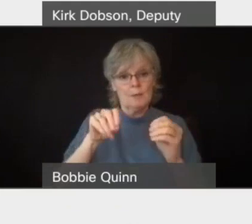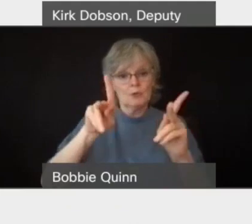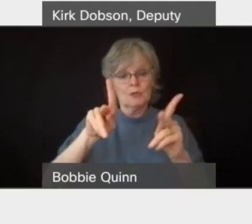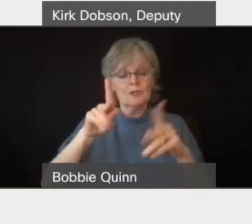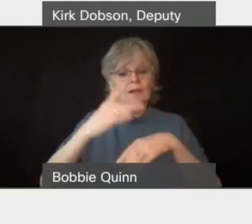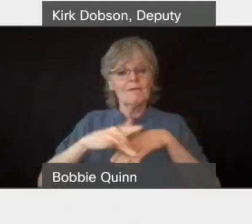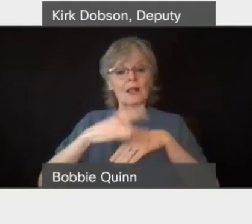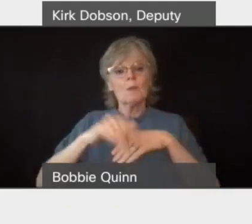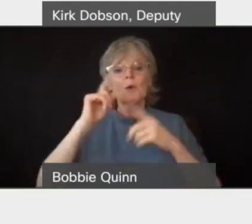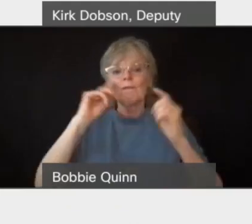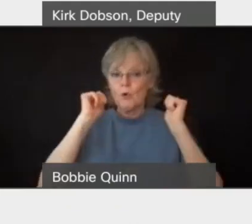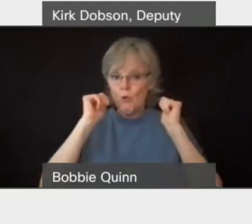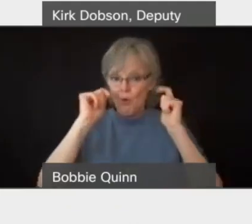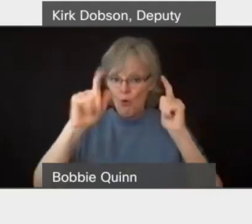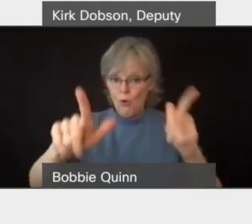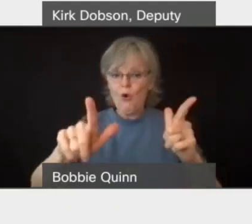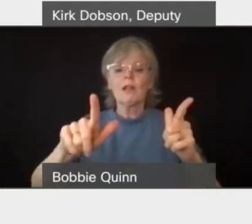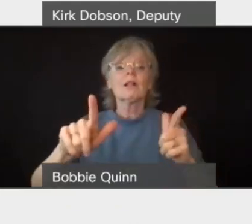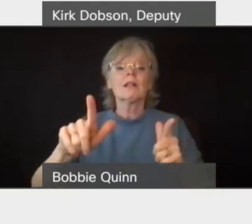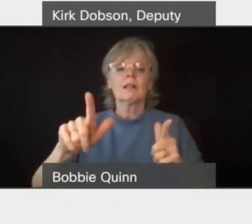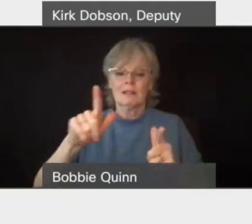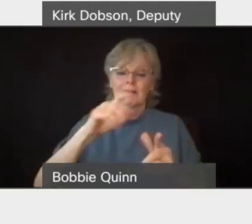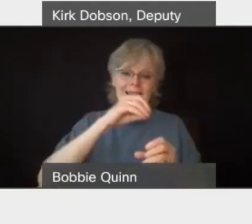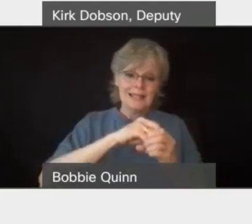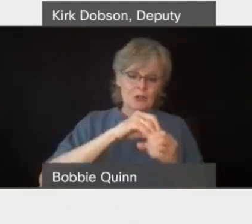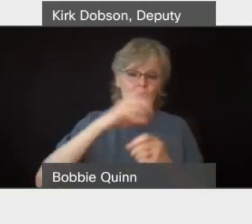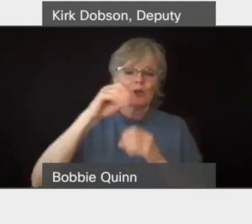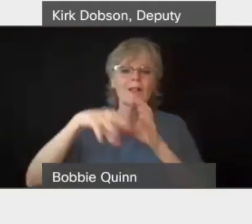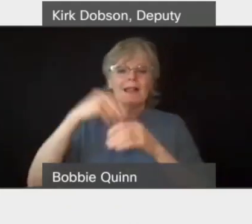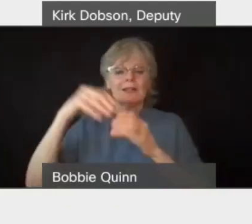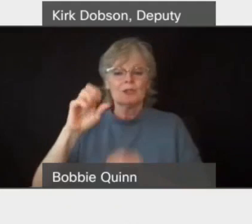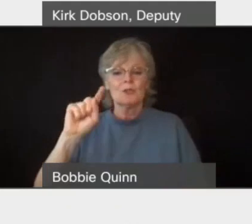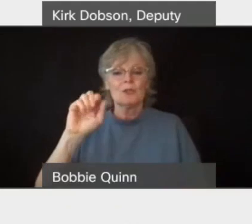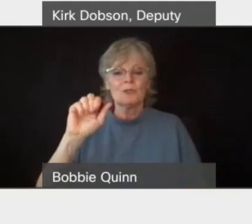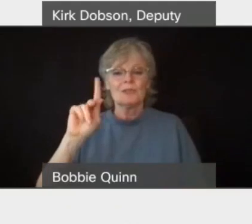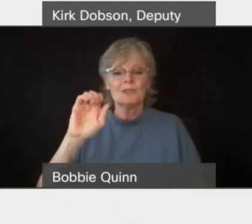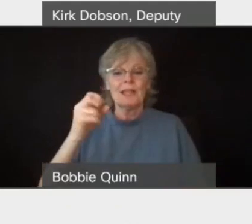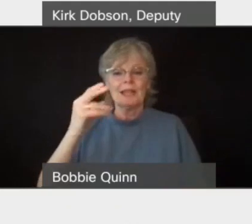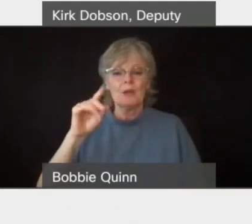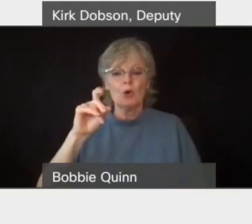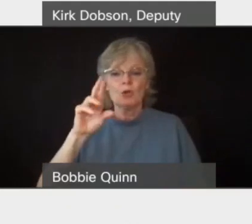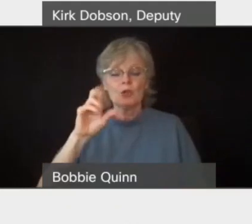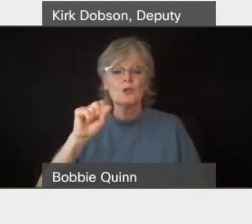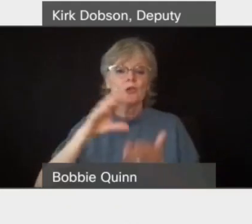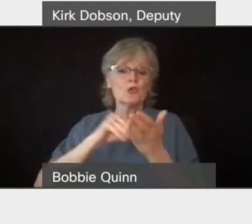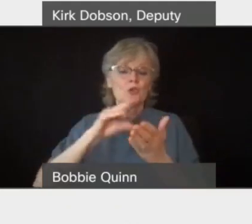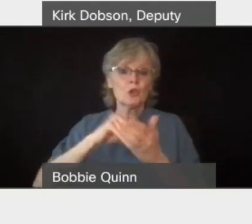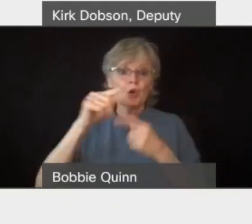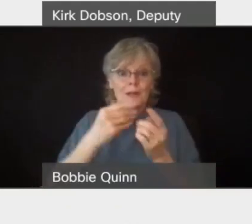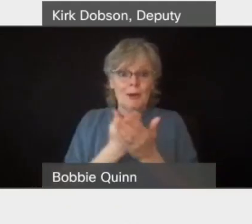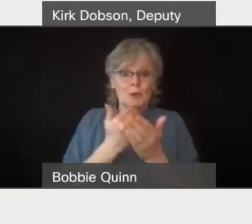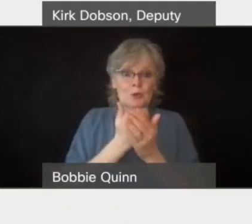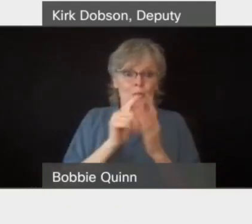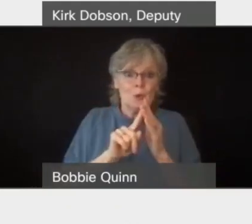to all stakeholders, internal and external to DDS, to learn about emerging tech and also learn some